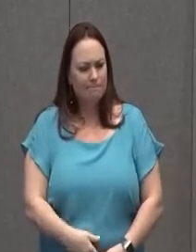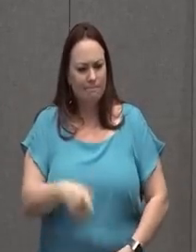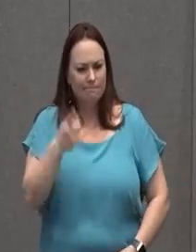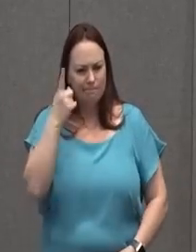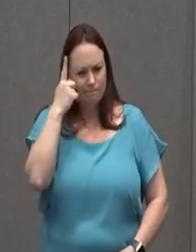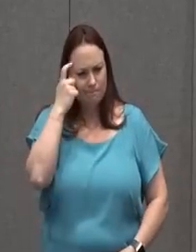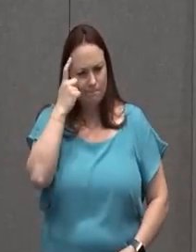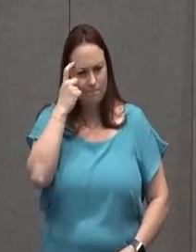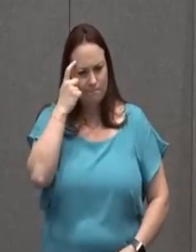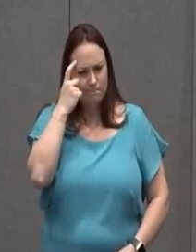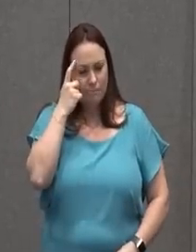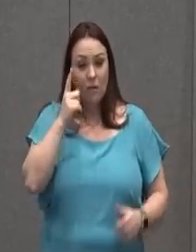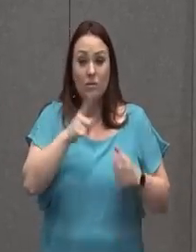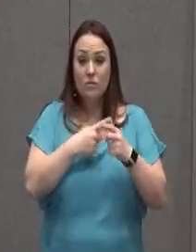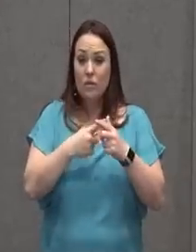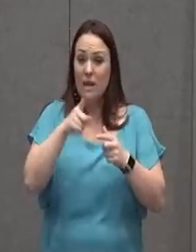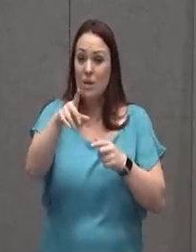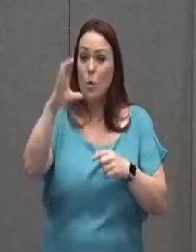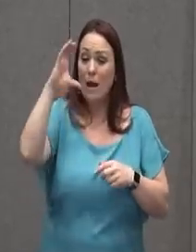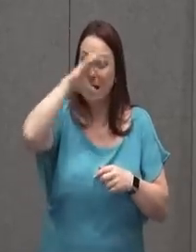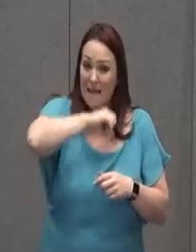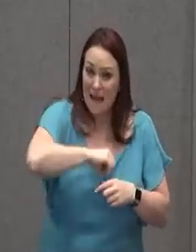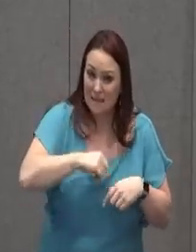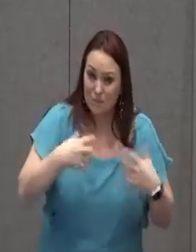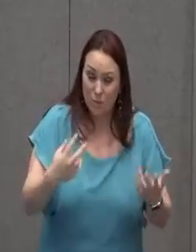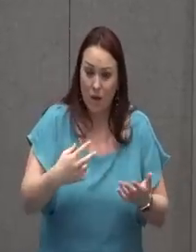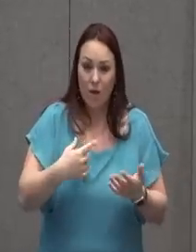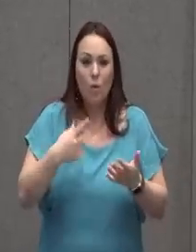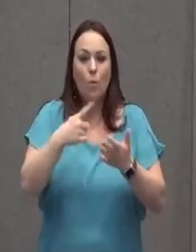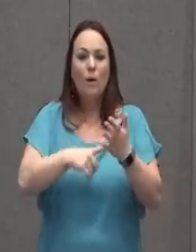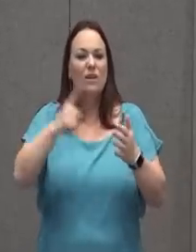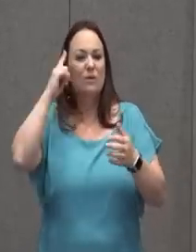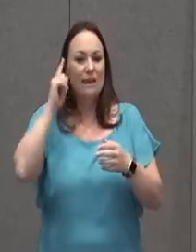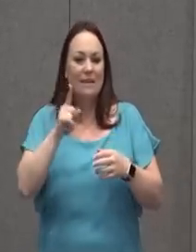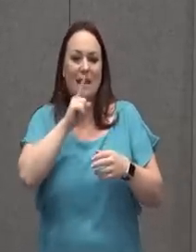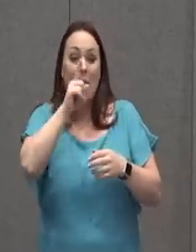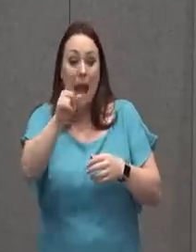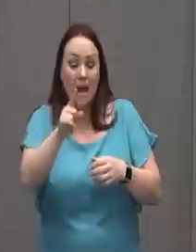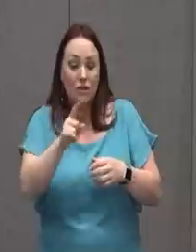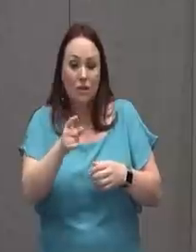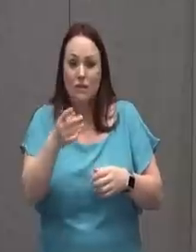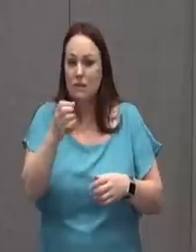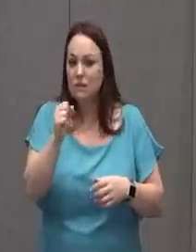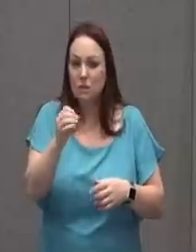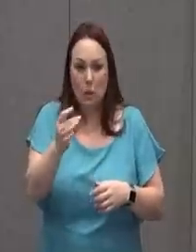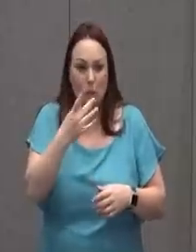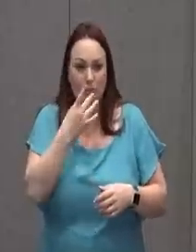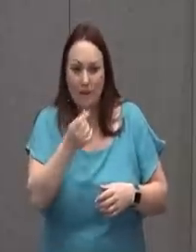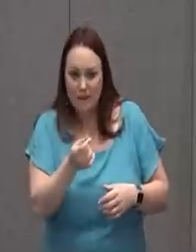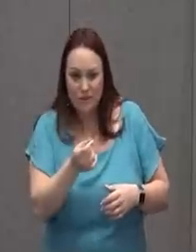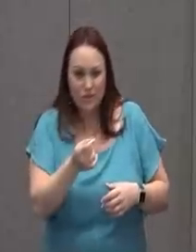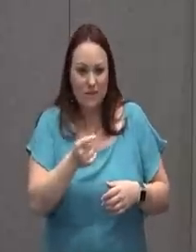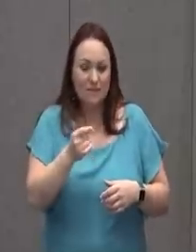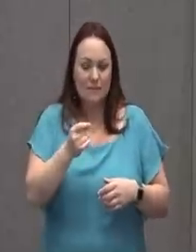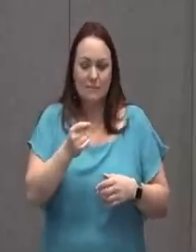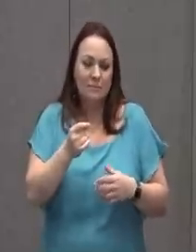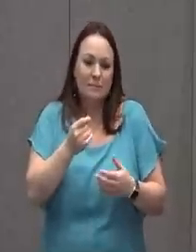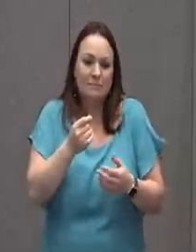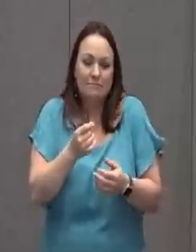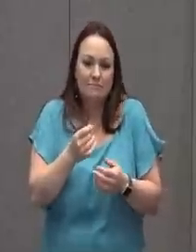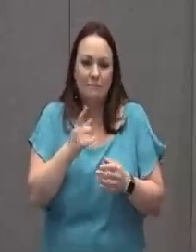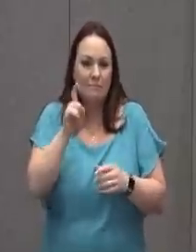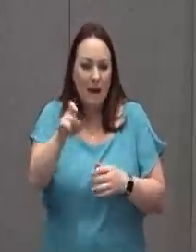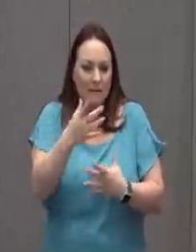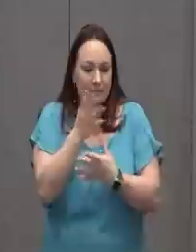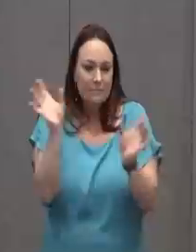Ms. Garcia, what can you infer? What can you guess that crystal actually is that was so delicious and so yummy that she had to have